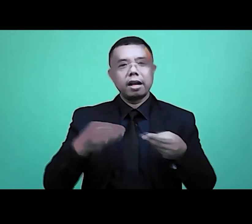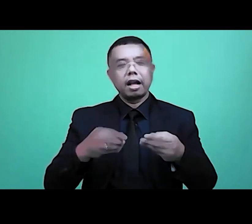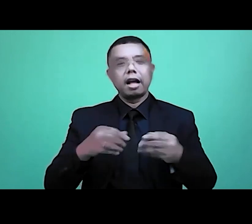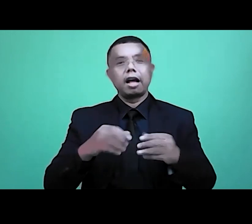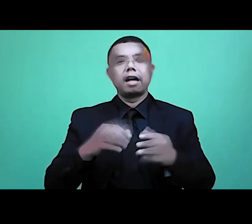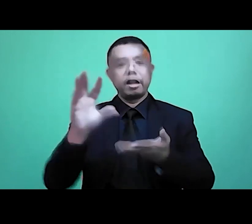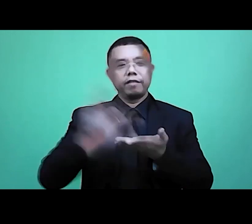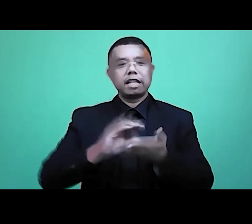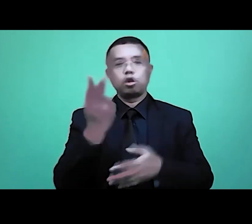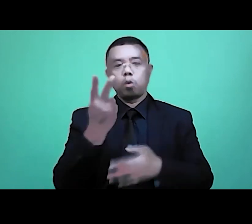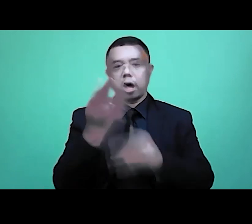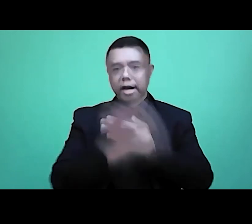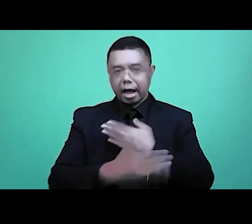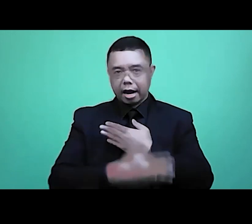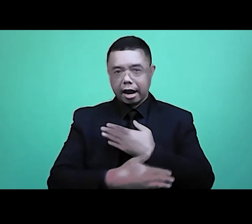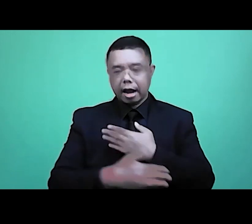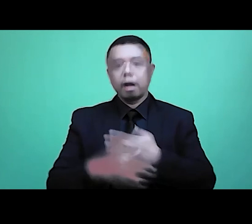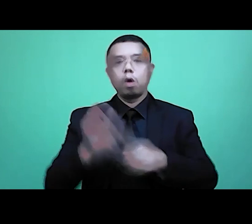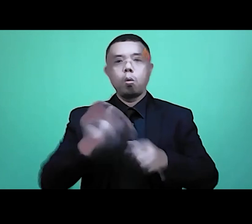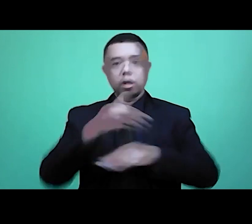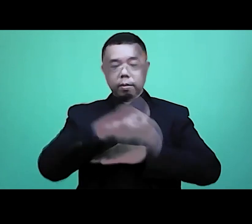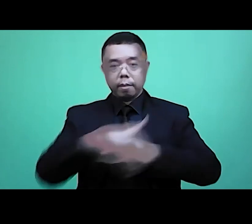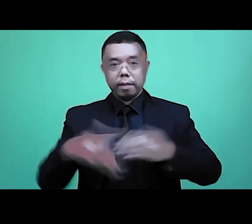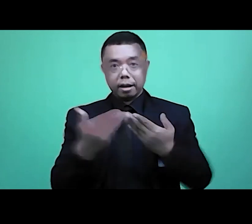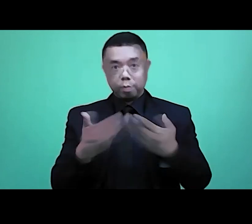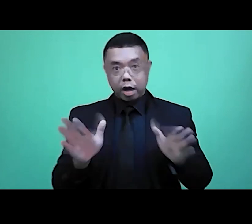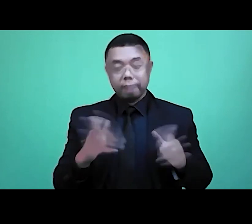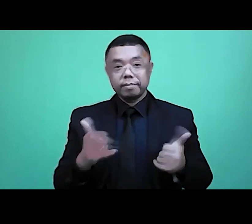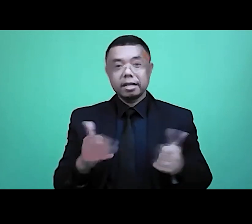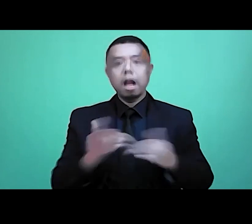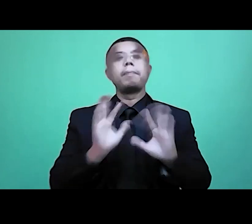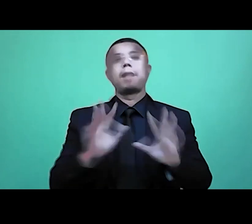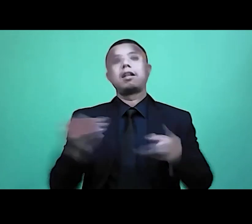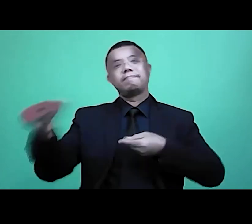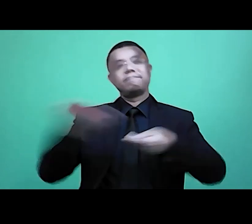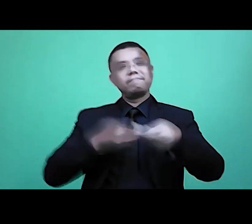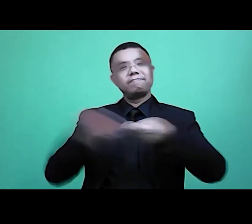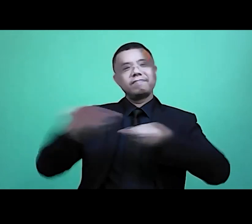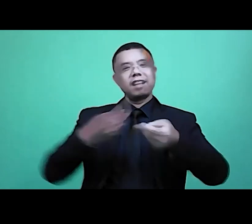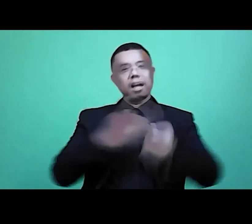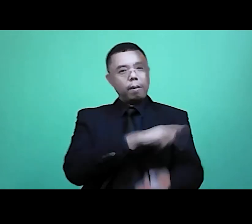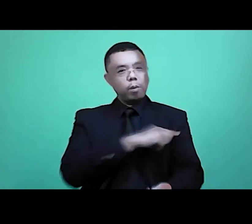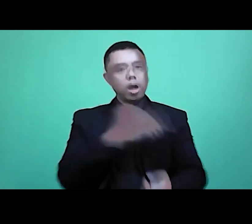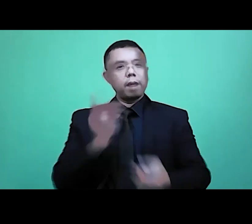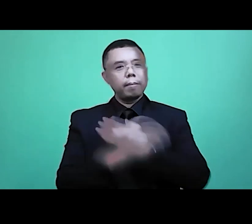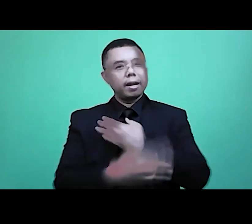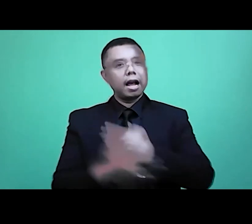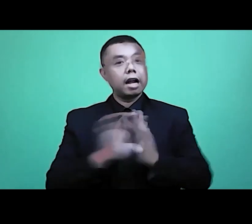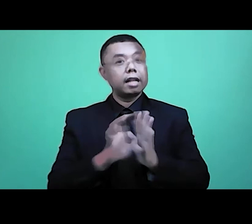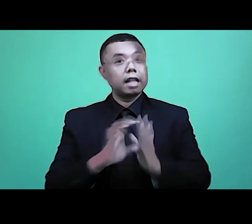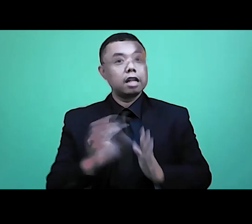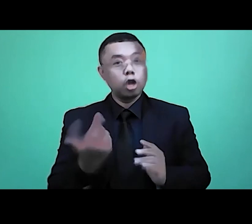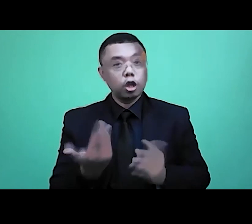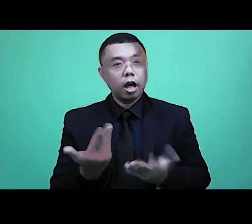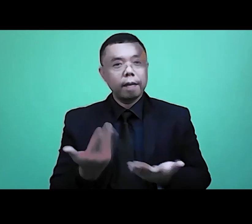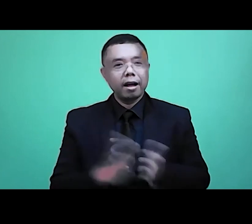greater potential for greater skills exchange between our countries. For example, as Australian tech talent helps build the next Indonesian